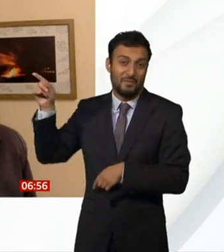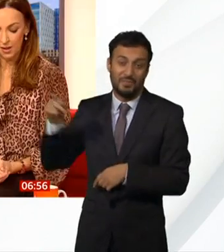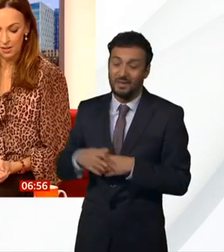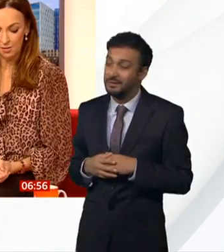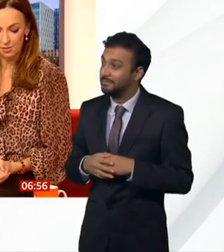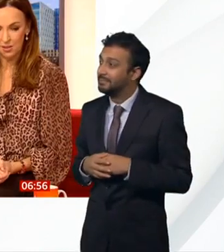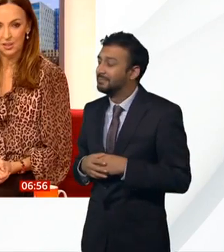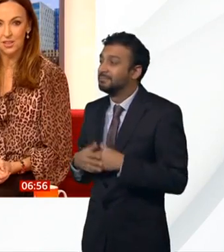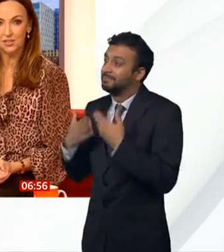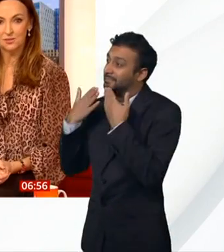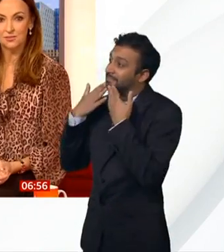going on in Hawaii at the moment. Thank you. you.